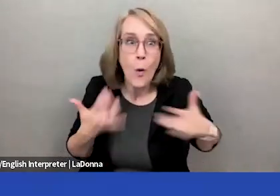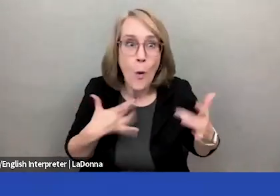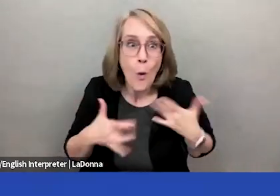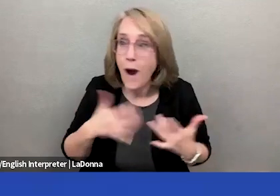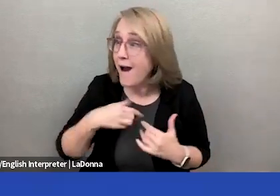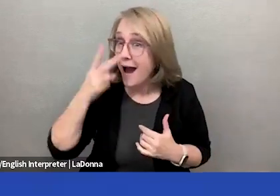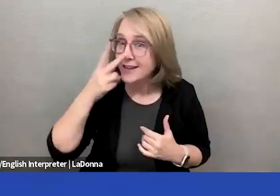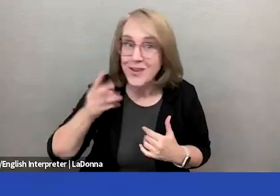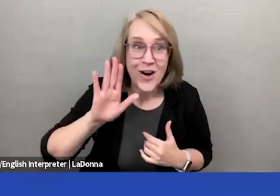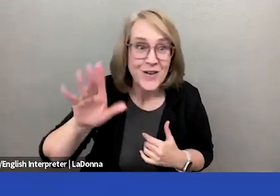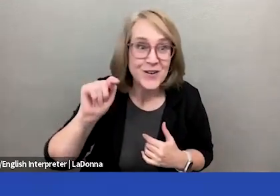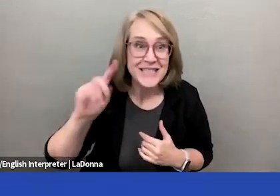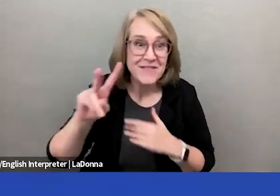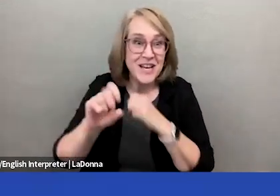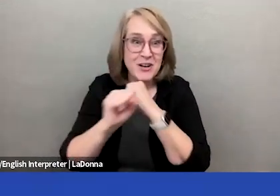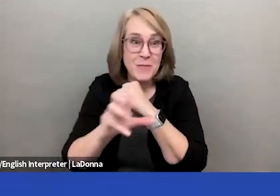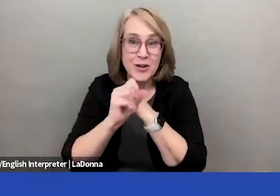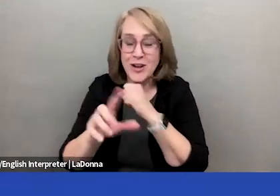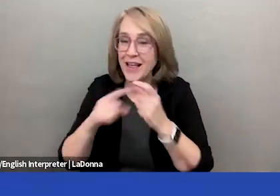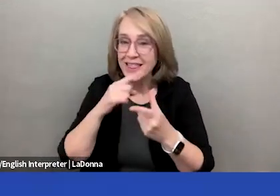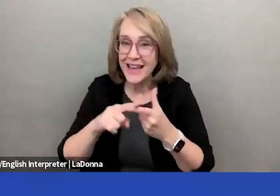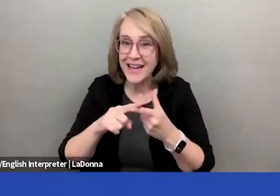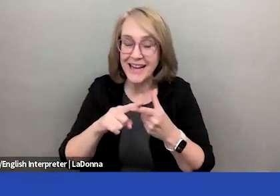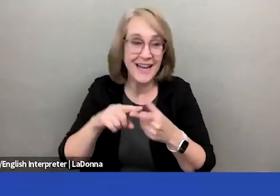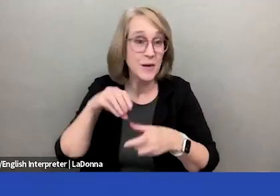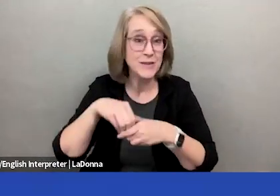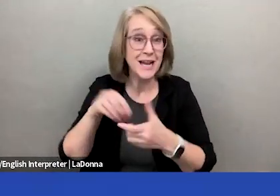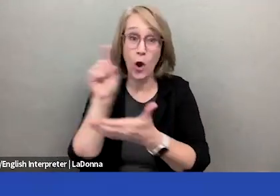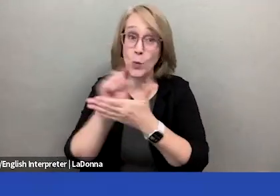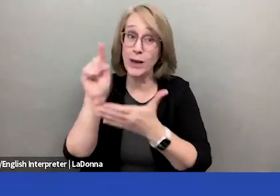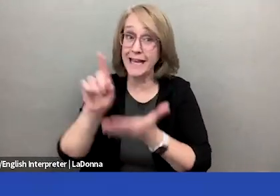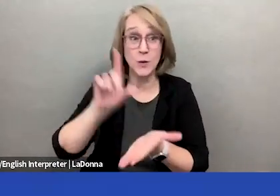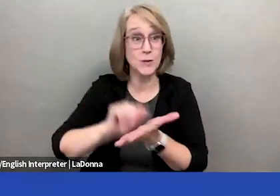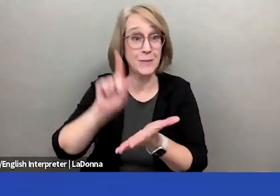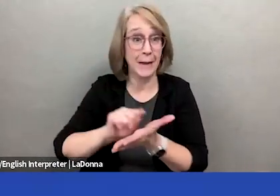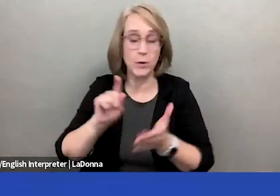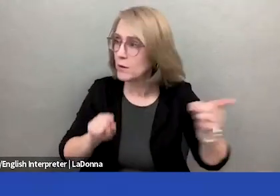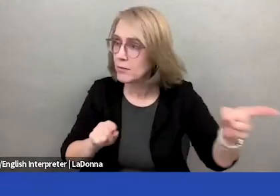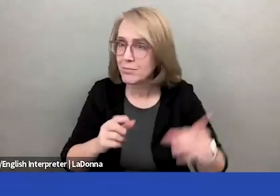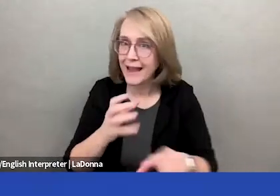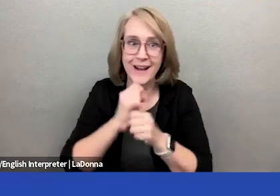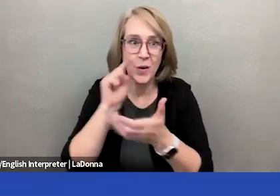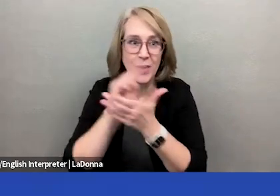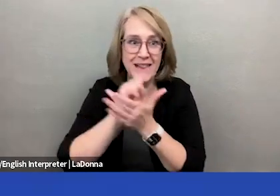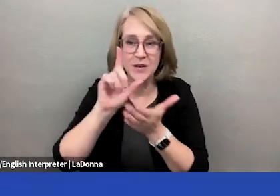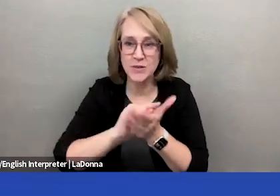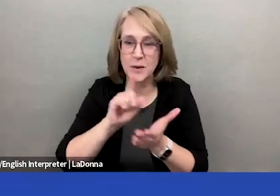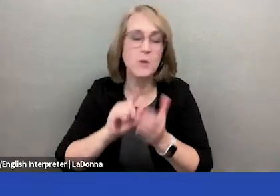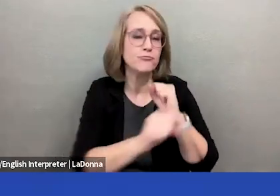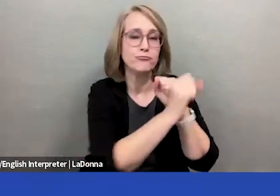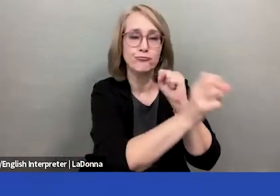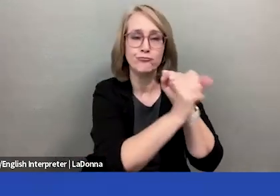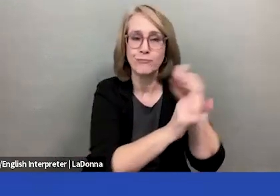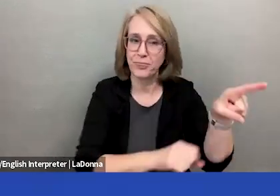saw your TV commercial, and then it was in our weekly newspaper. So they get it once a week. And we had an ad there.